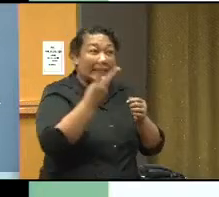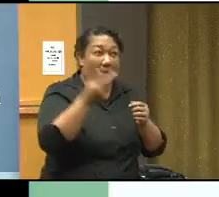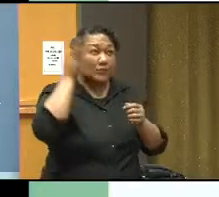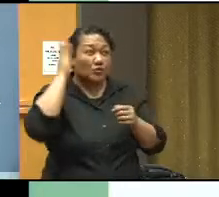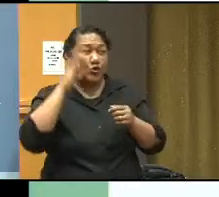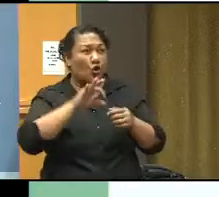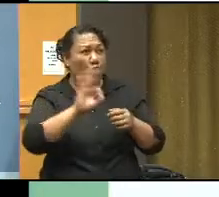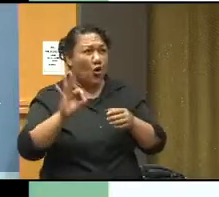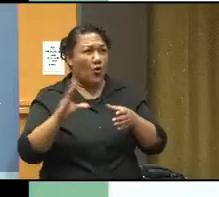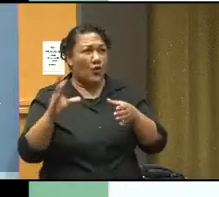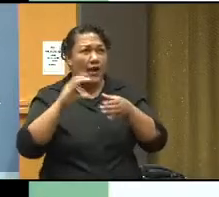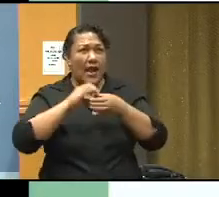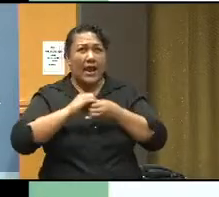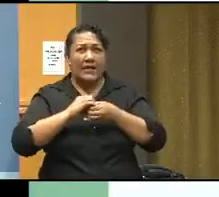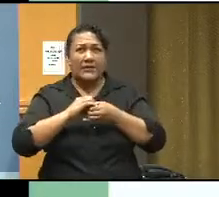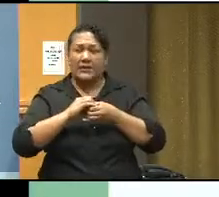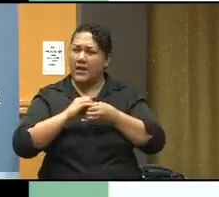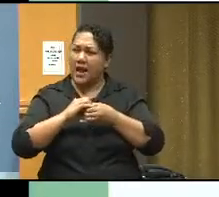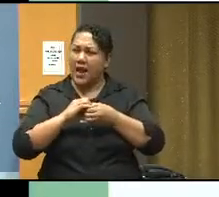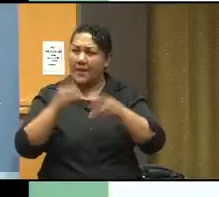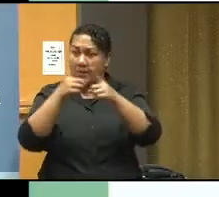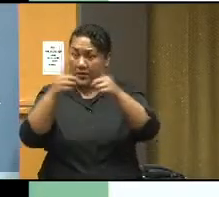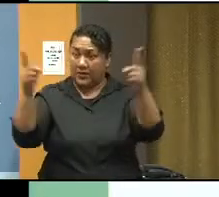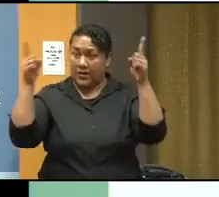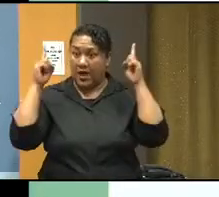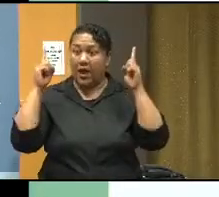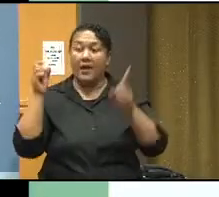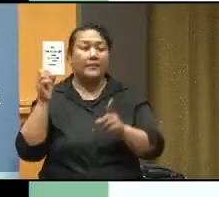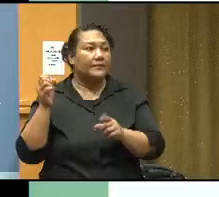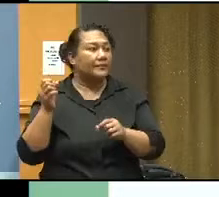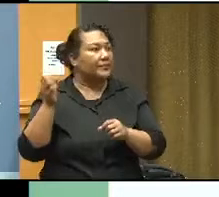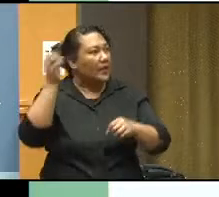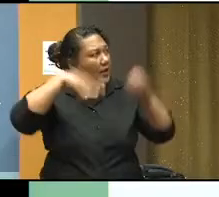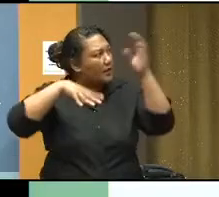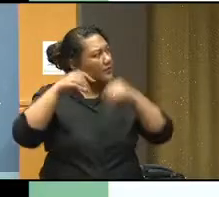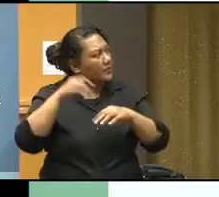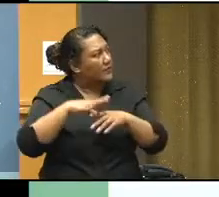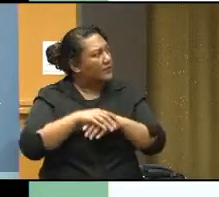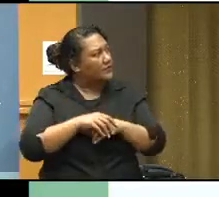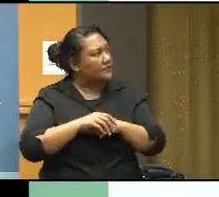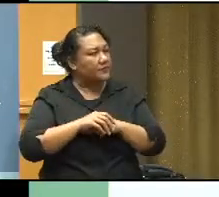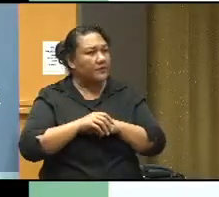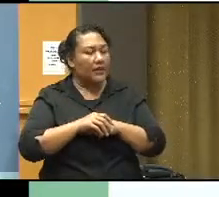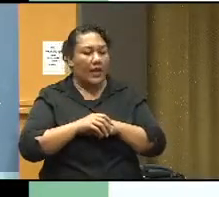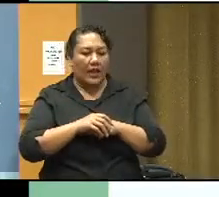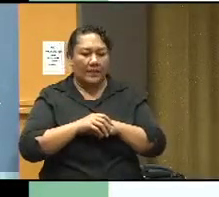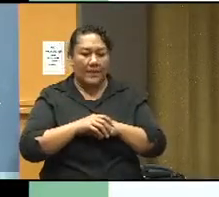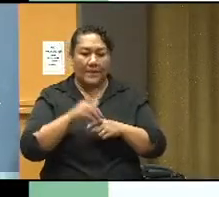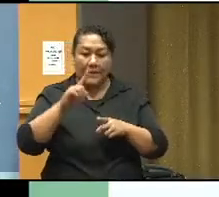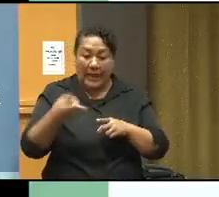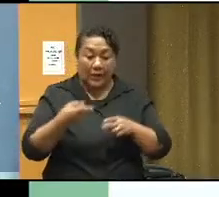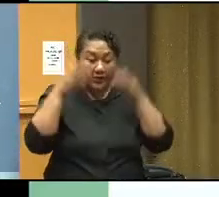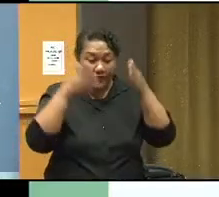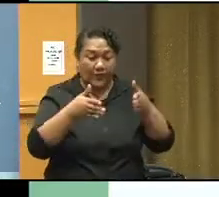university graduate attributes. So I think some of these schools may need to re-look at their course learning outcomes and